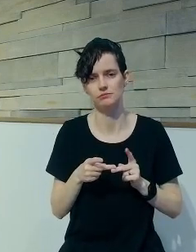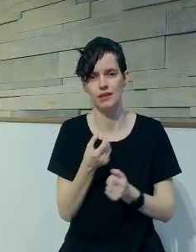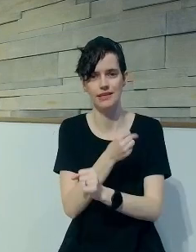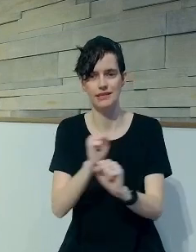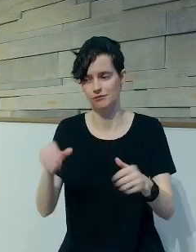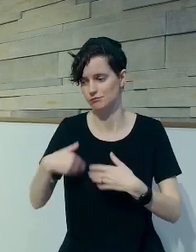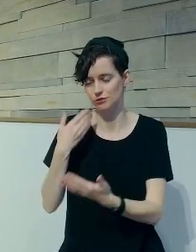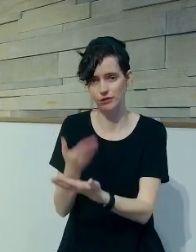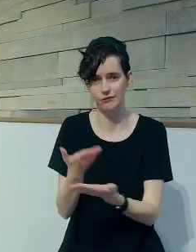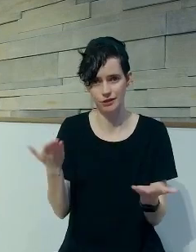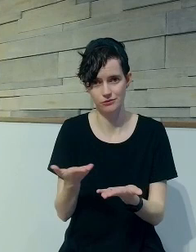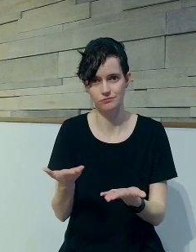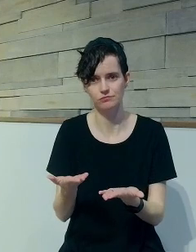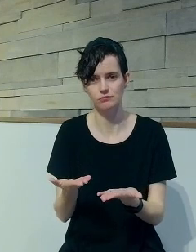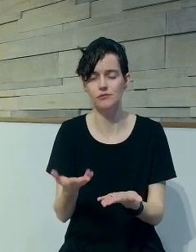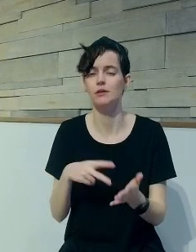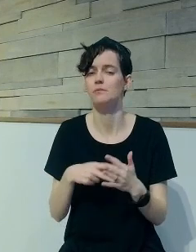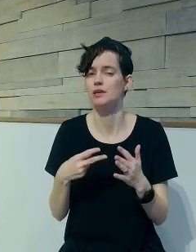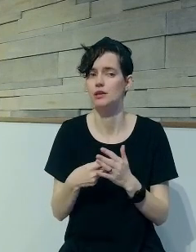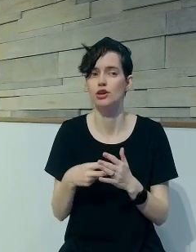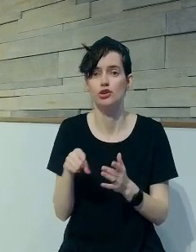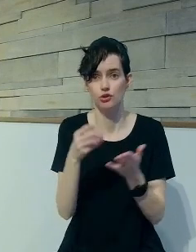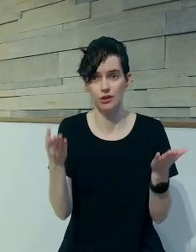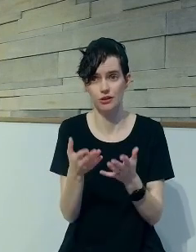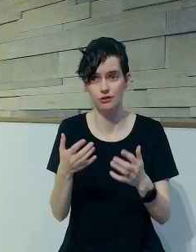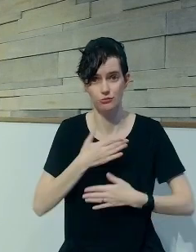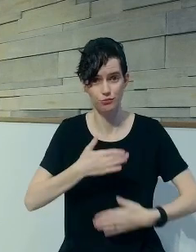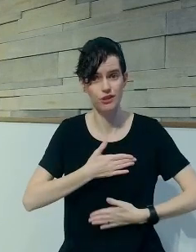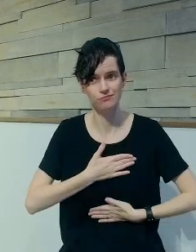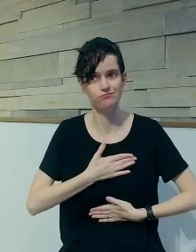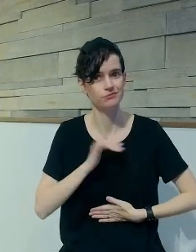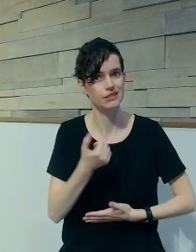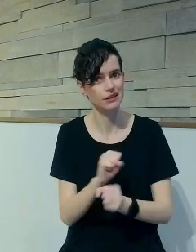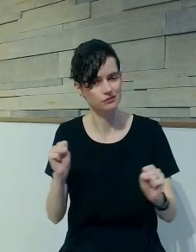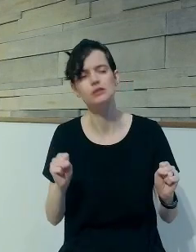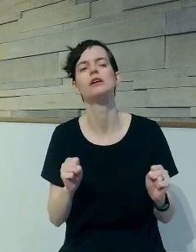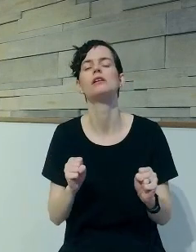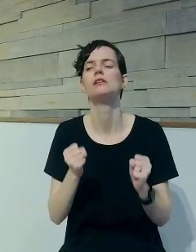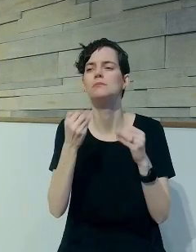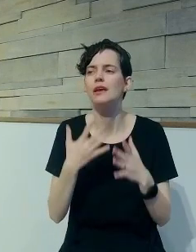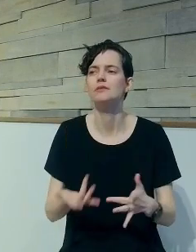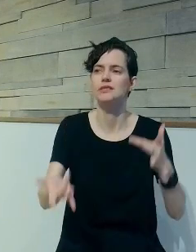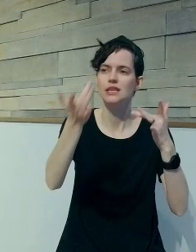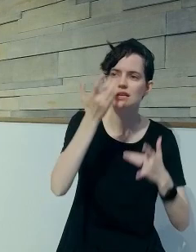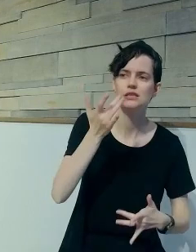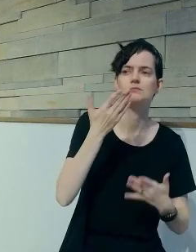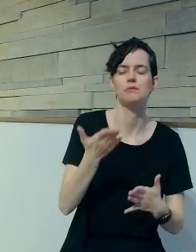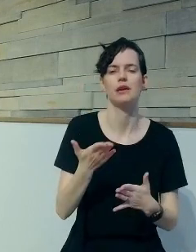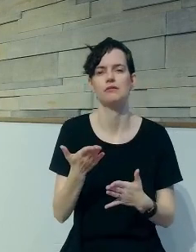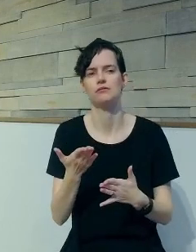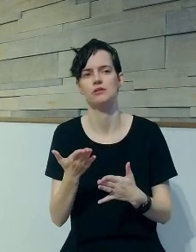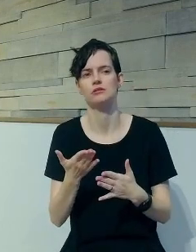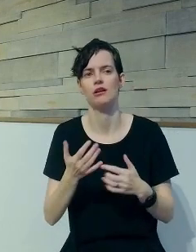safely. And I mean that by you being here and you're breathing, okay? Now, all of us have ailments. Some of us are